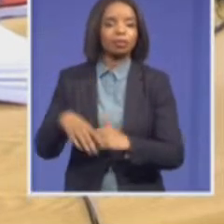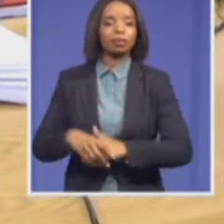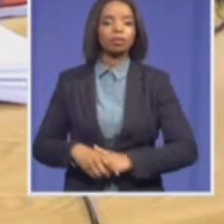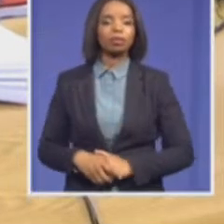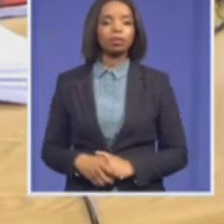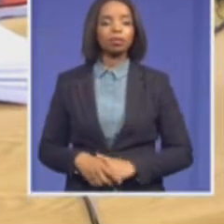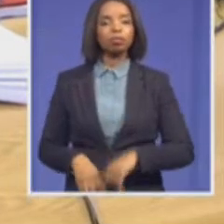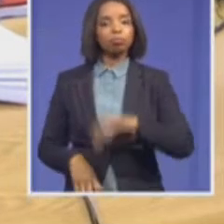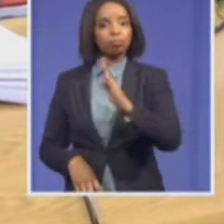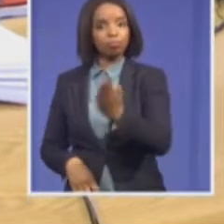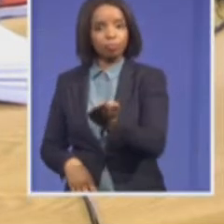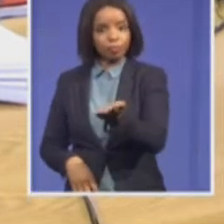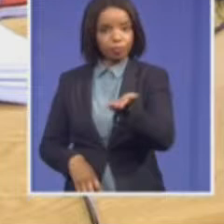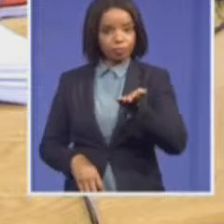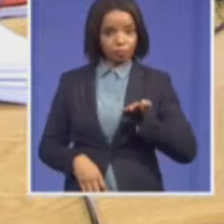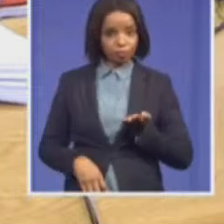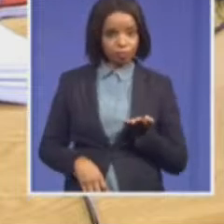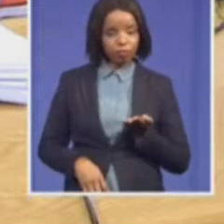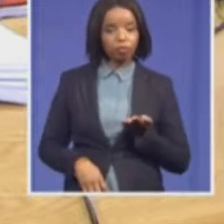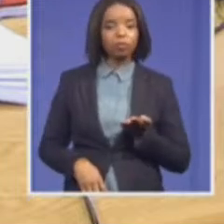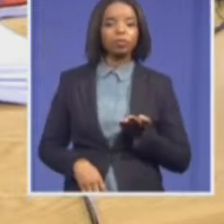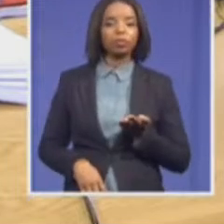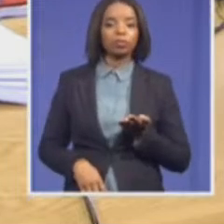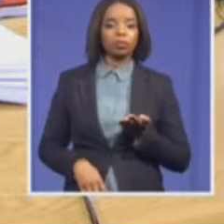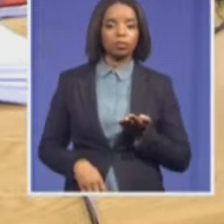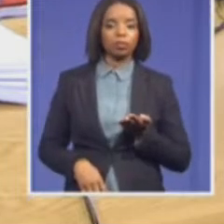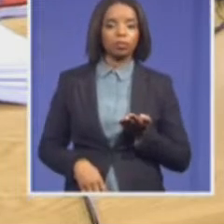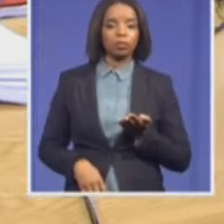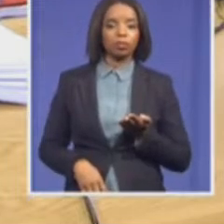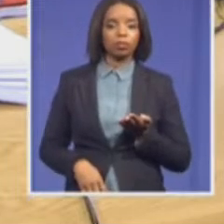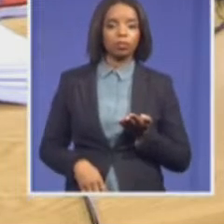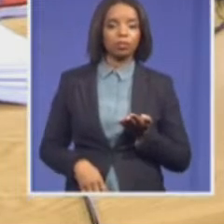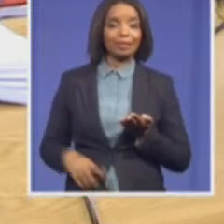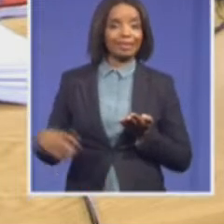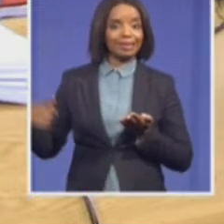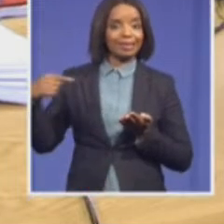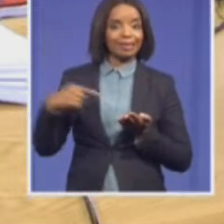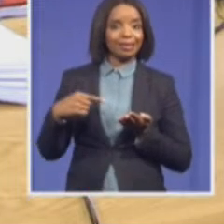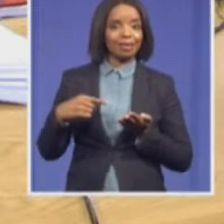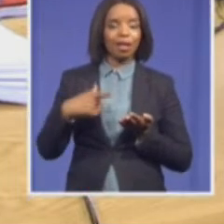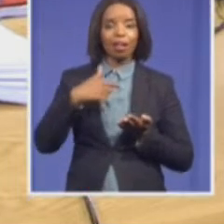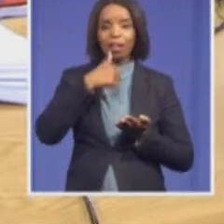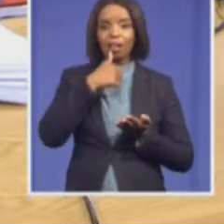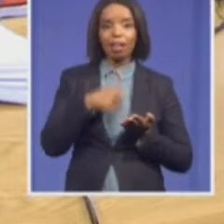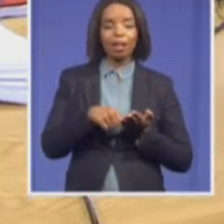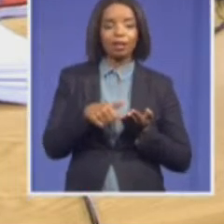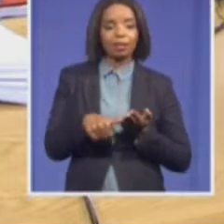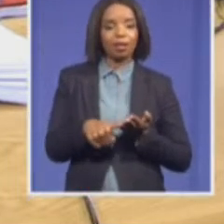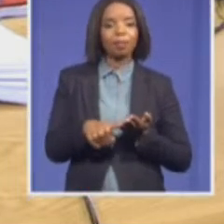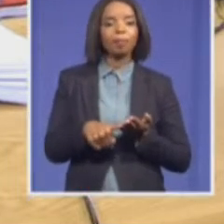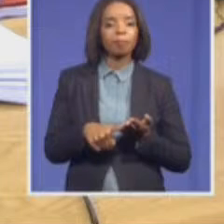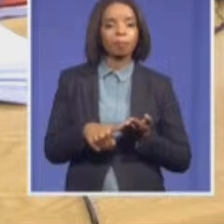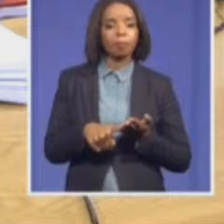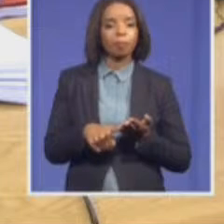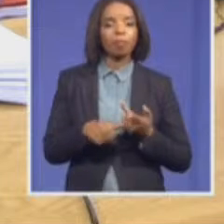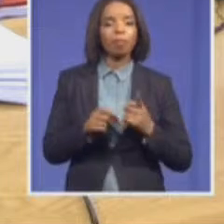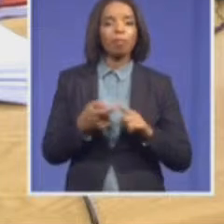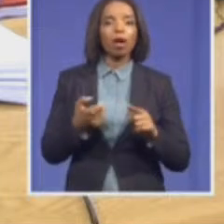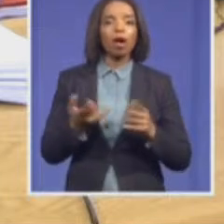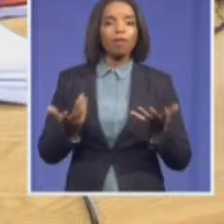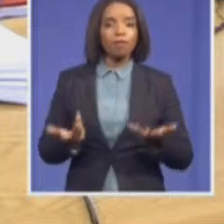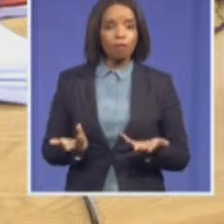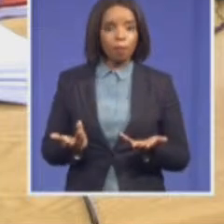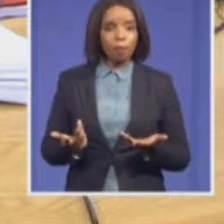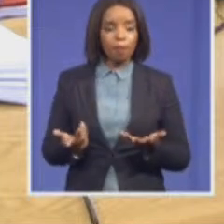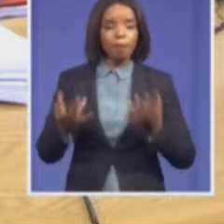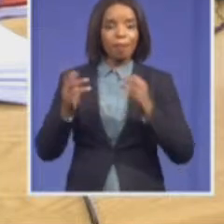There was a letter from the company that was complaining about